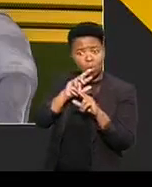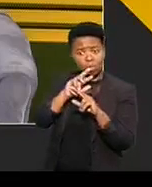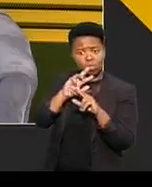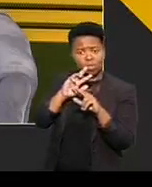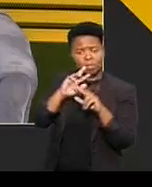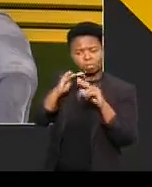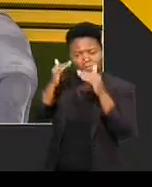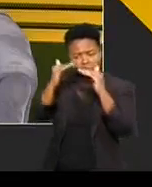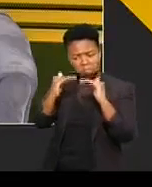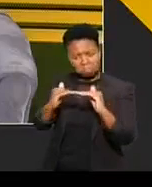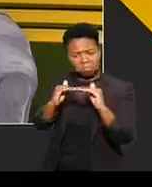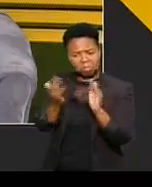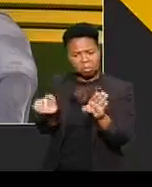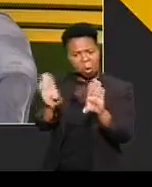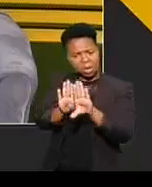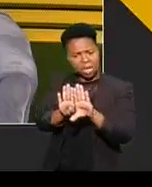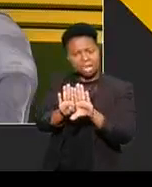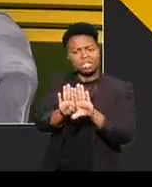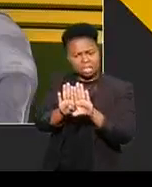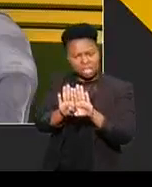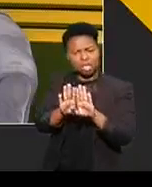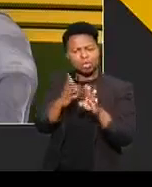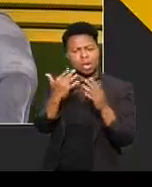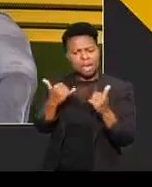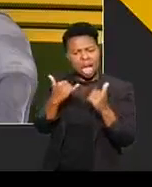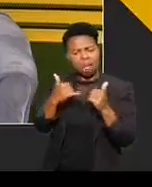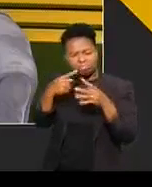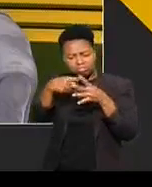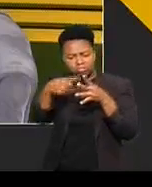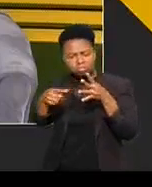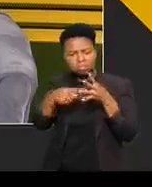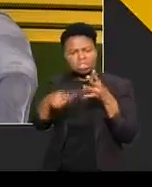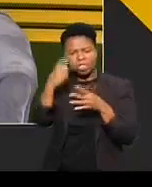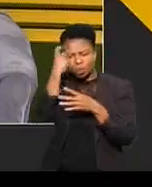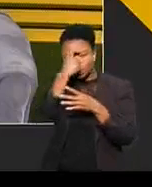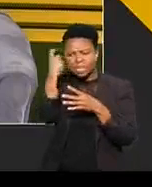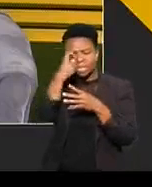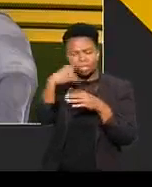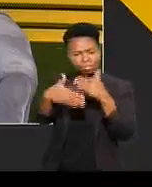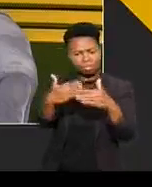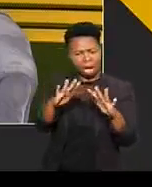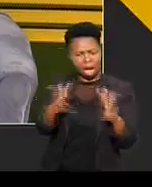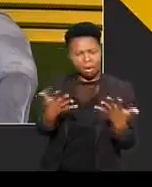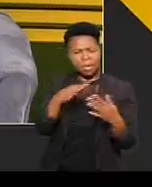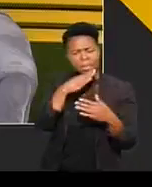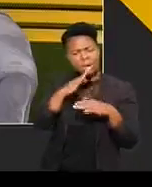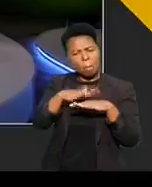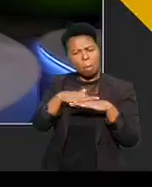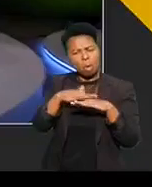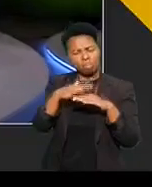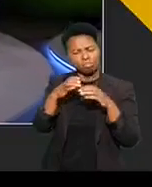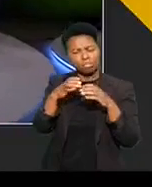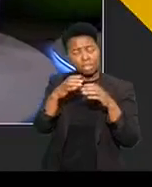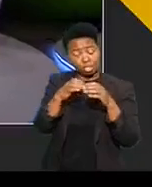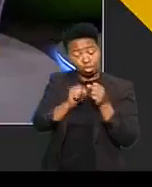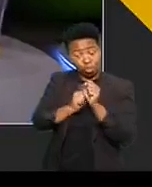lockdown, the criteria of screening becomes a bit more wider. So is this now the strategic